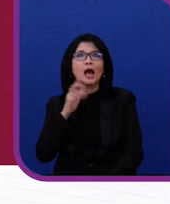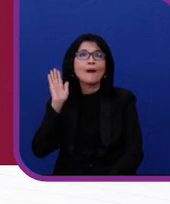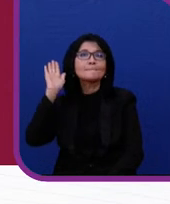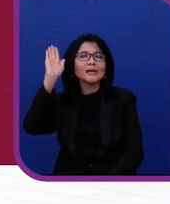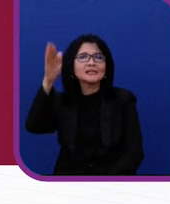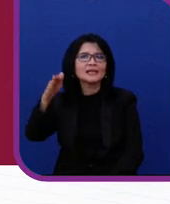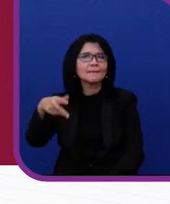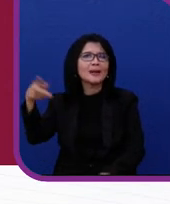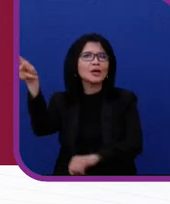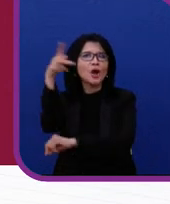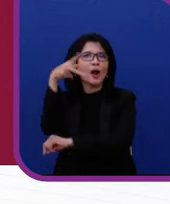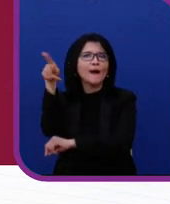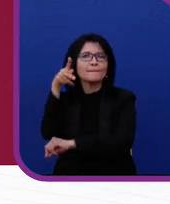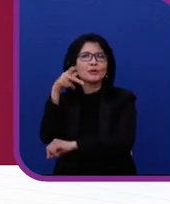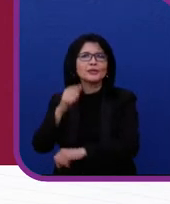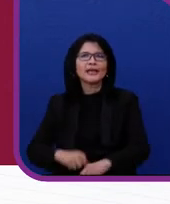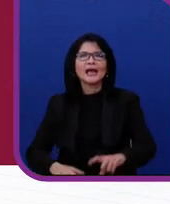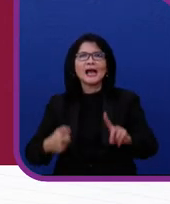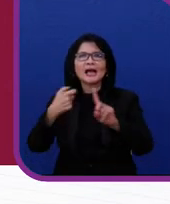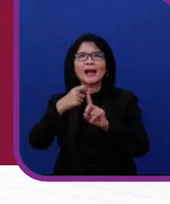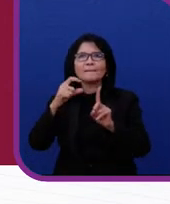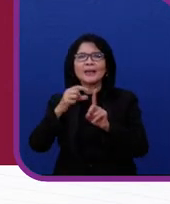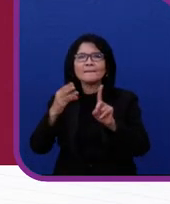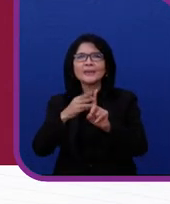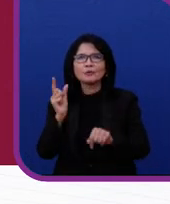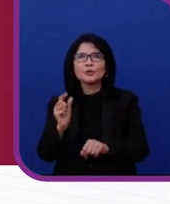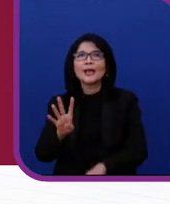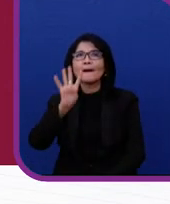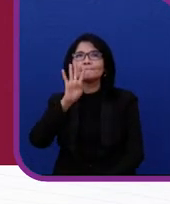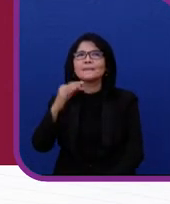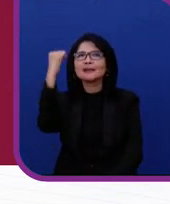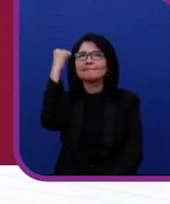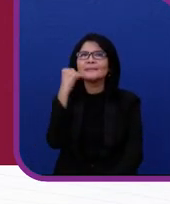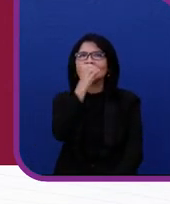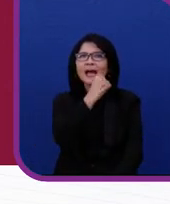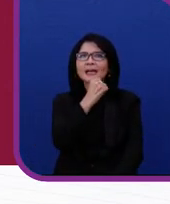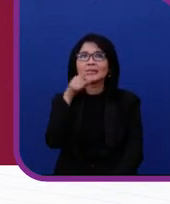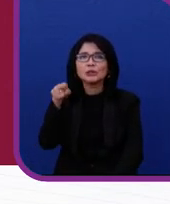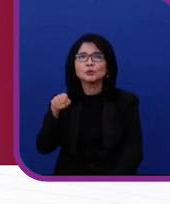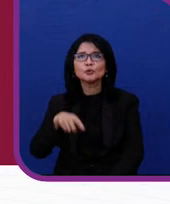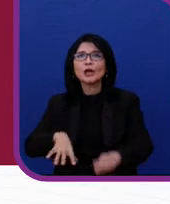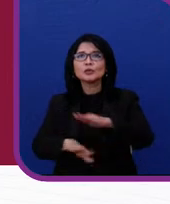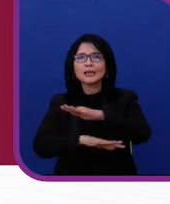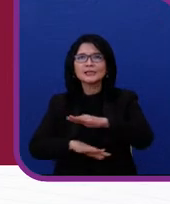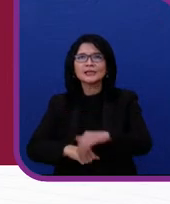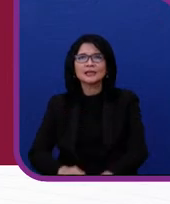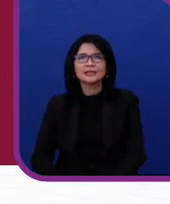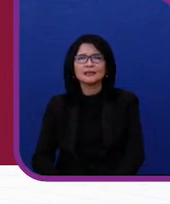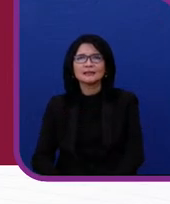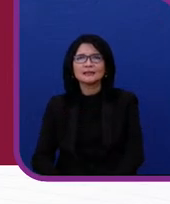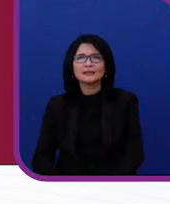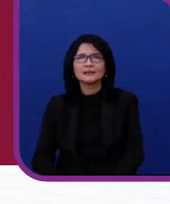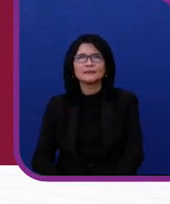spesifikasi four pillars Which started with this negatif Framework because I tried to invite praktek investor score